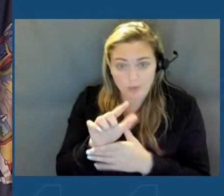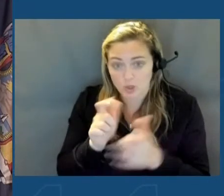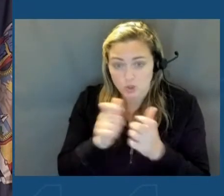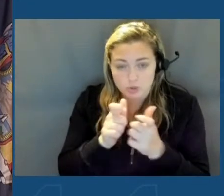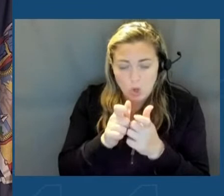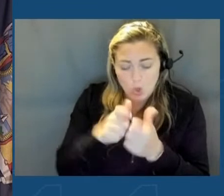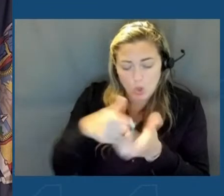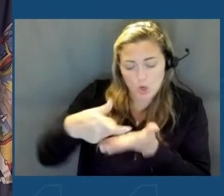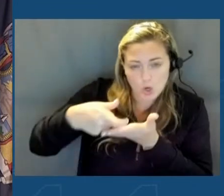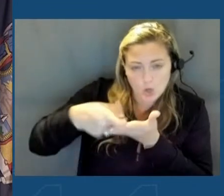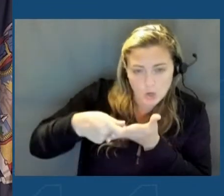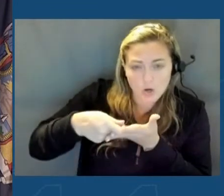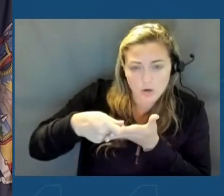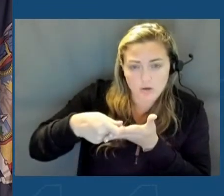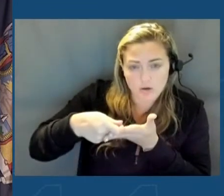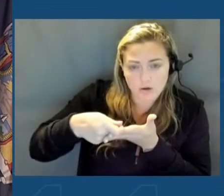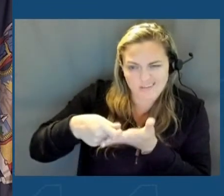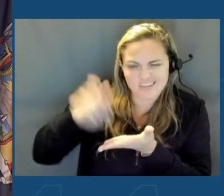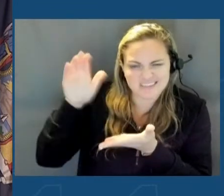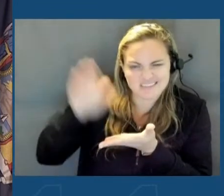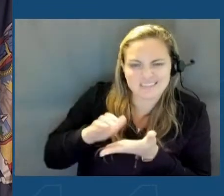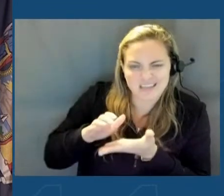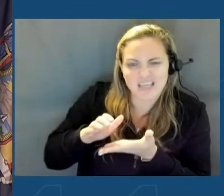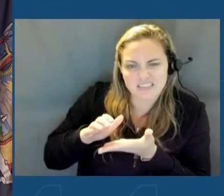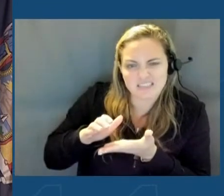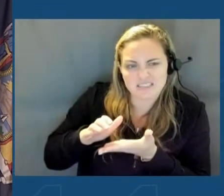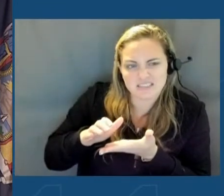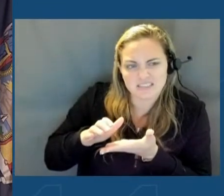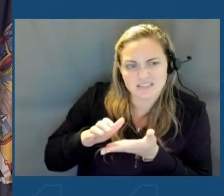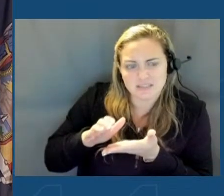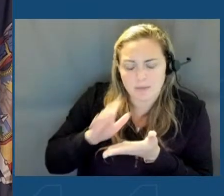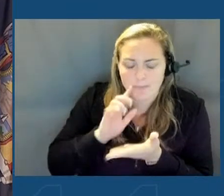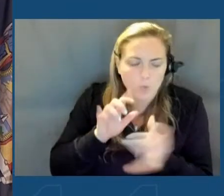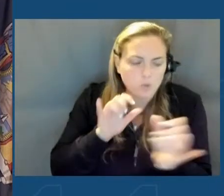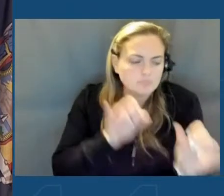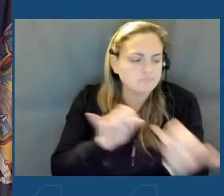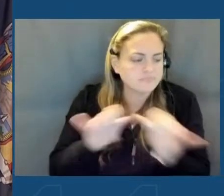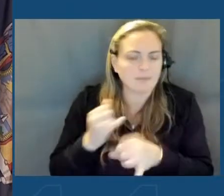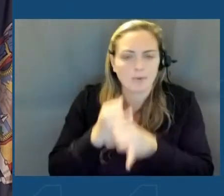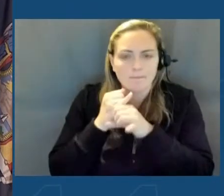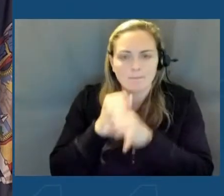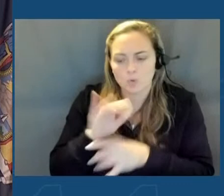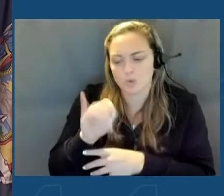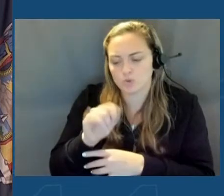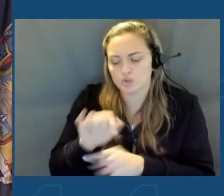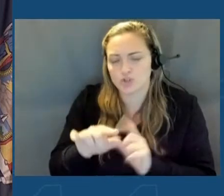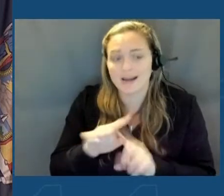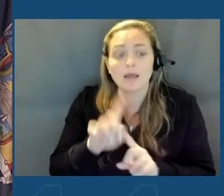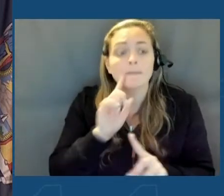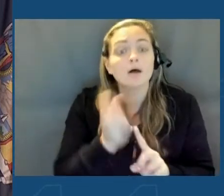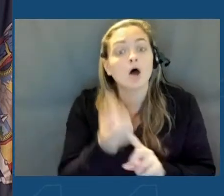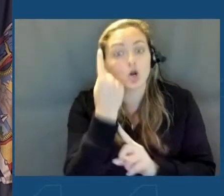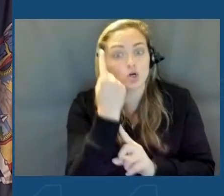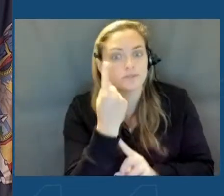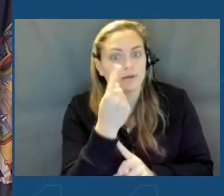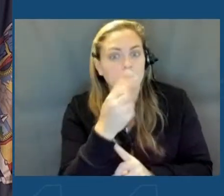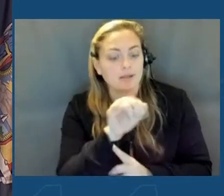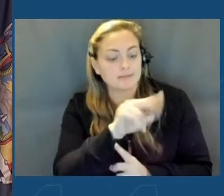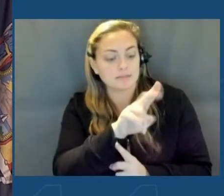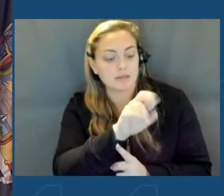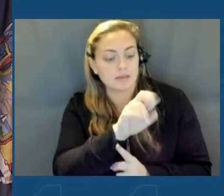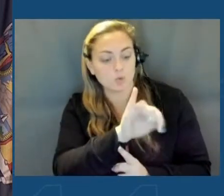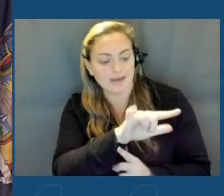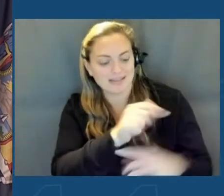injection of volume is just as immunogenic. Subcutaneous is under the layer of skin,